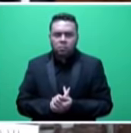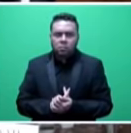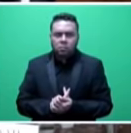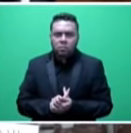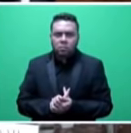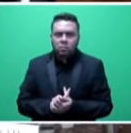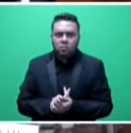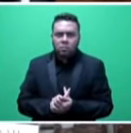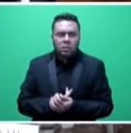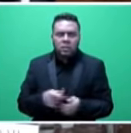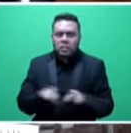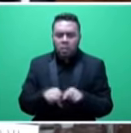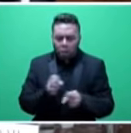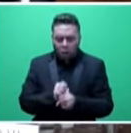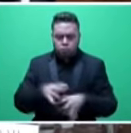Kaboom situation, you know.